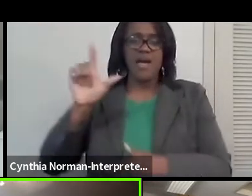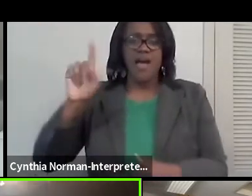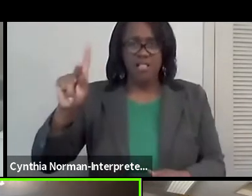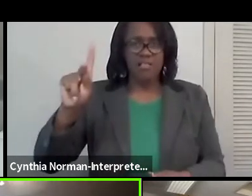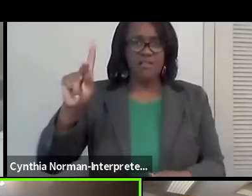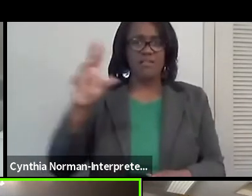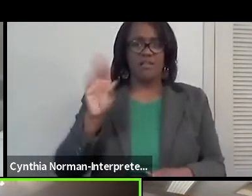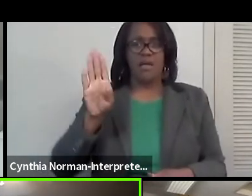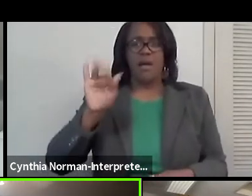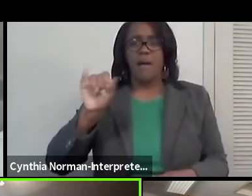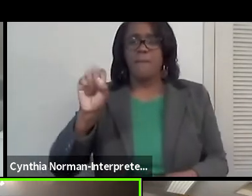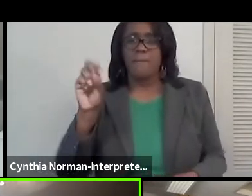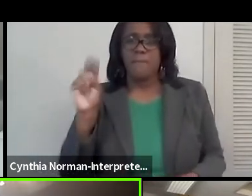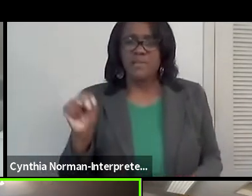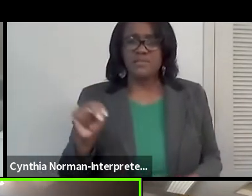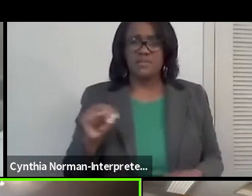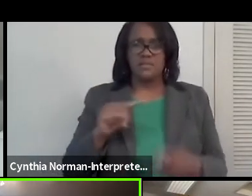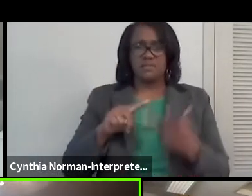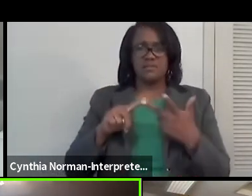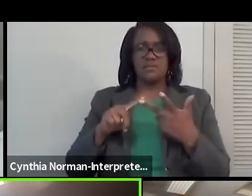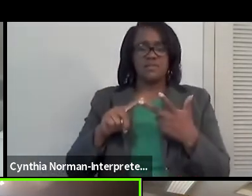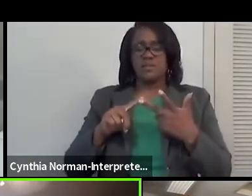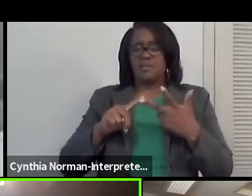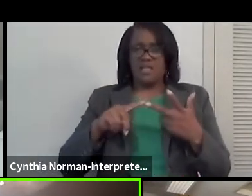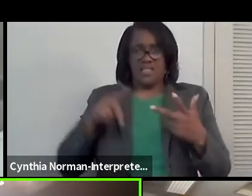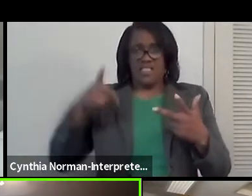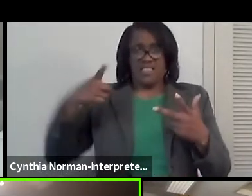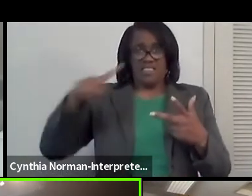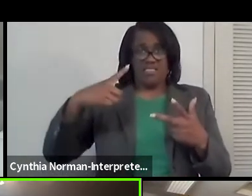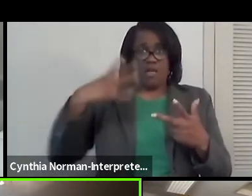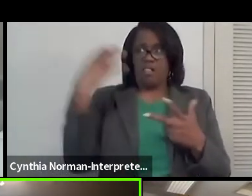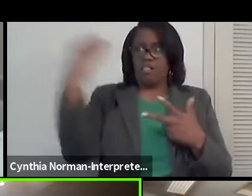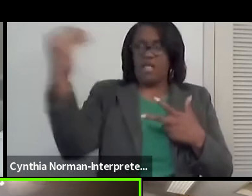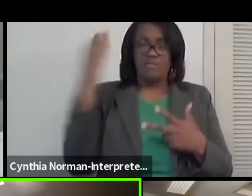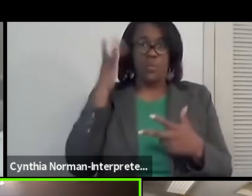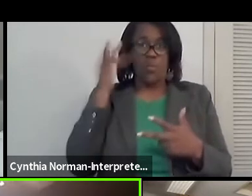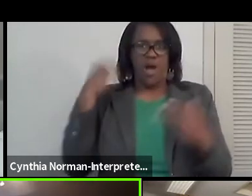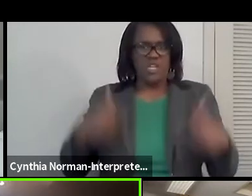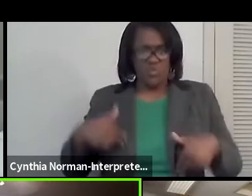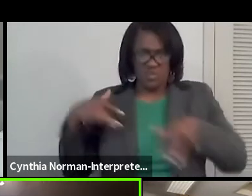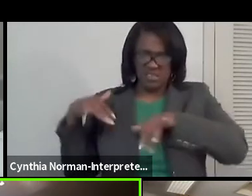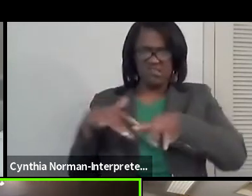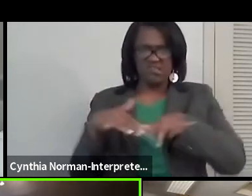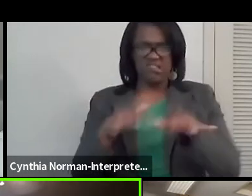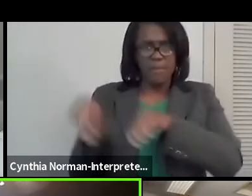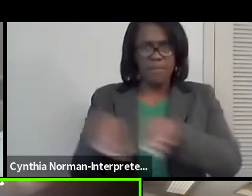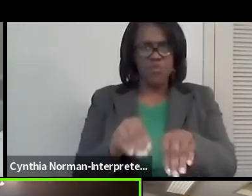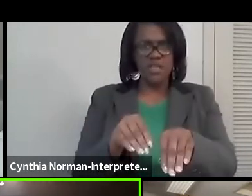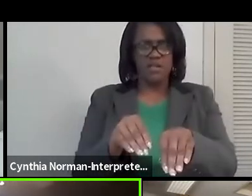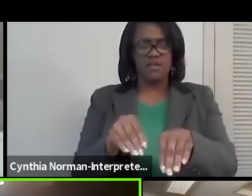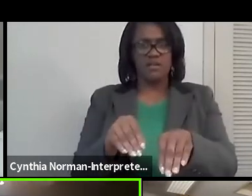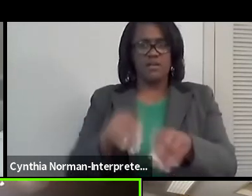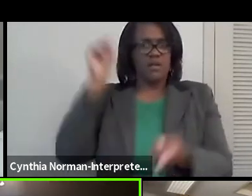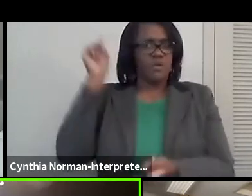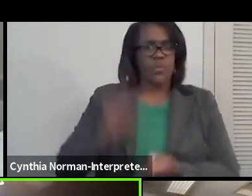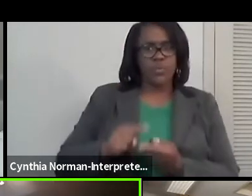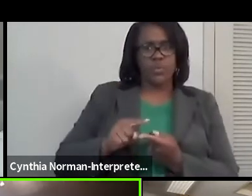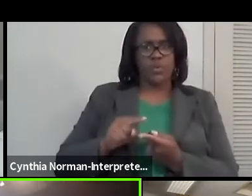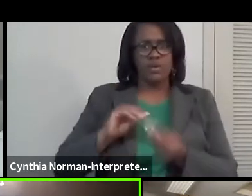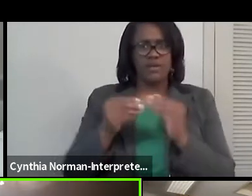like bison, down to dangerously low numbers. And that caused wolves